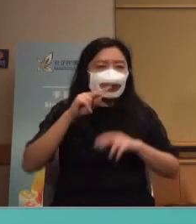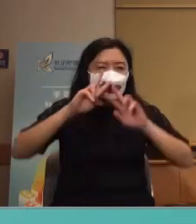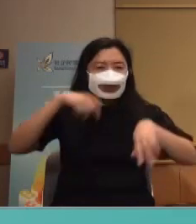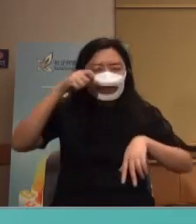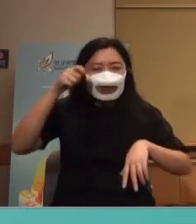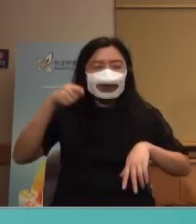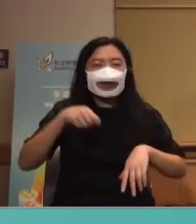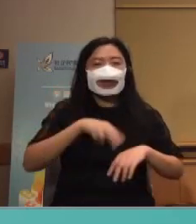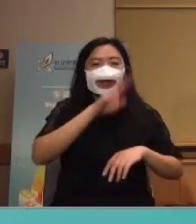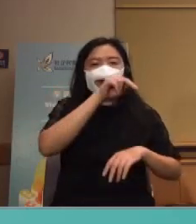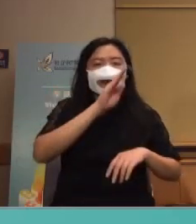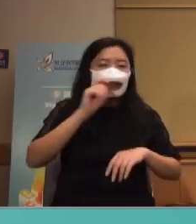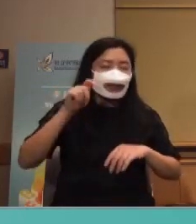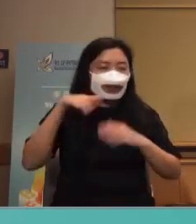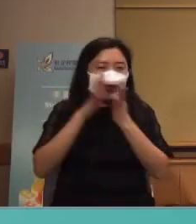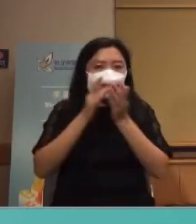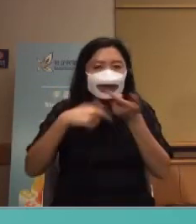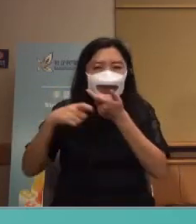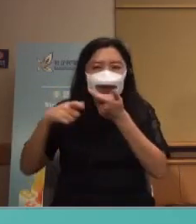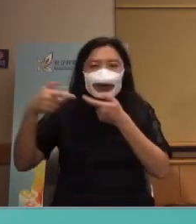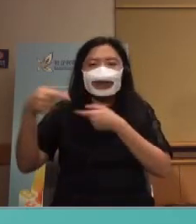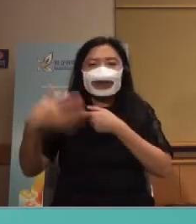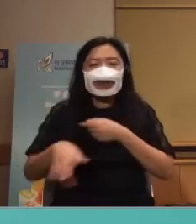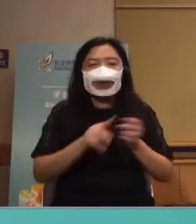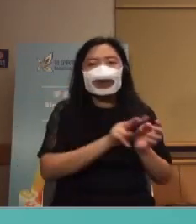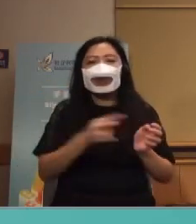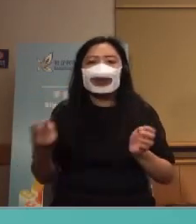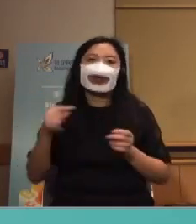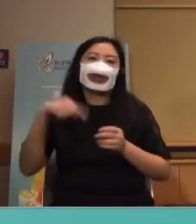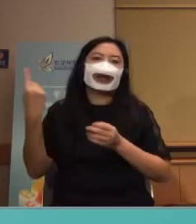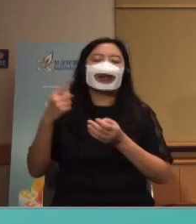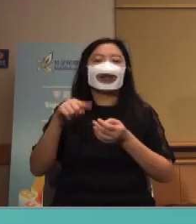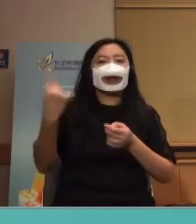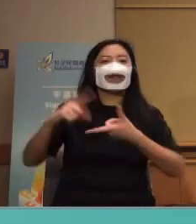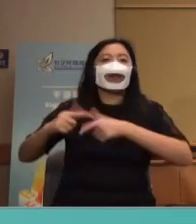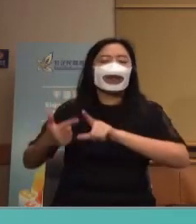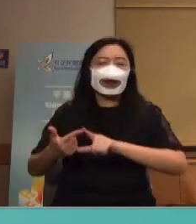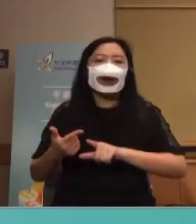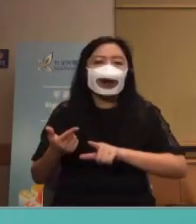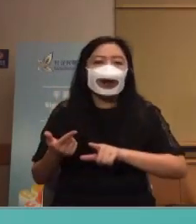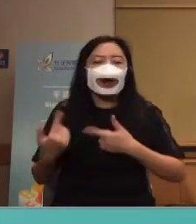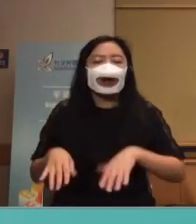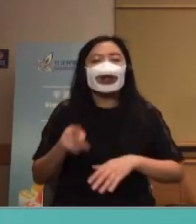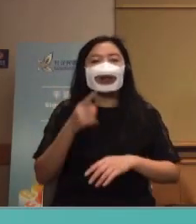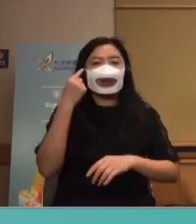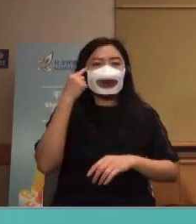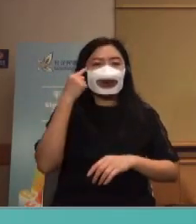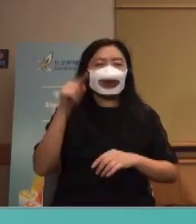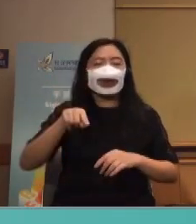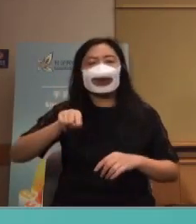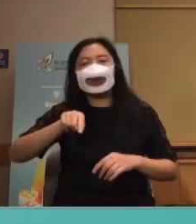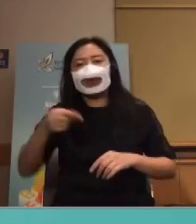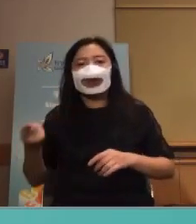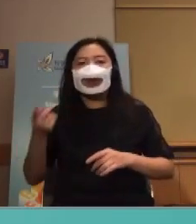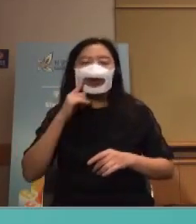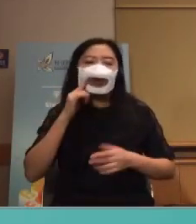have migrated into something called free mints and try and generate royalties based on these free mints. But now Magic Eden saying, hey,